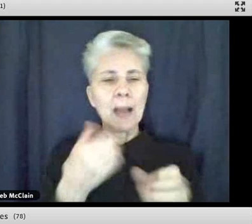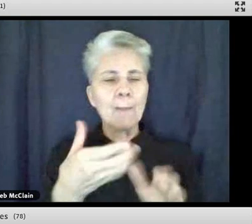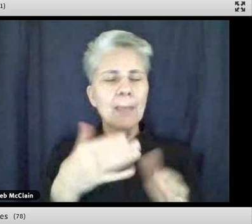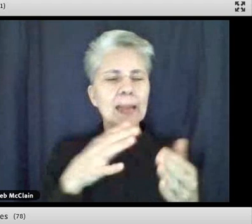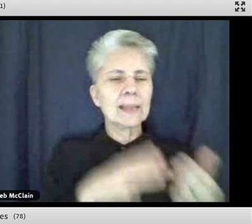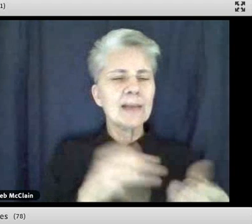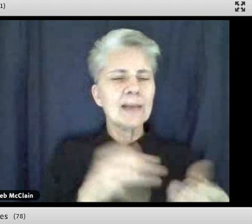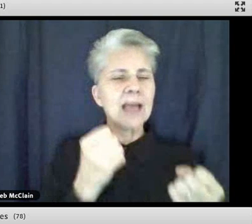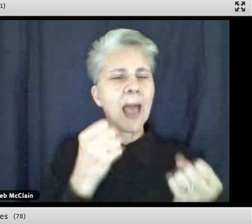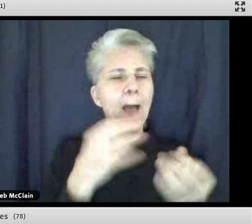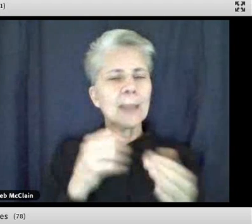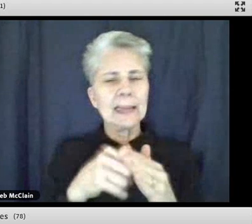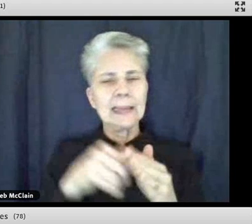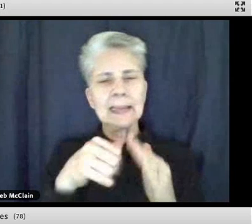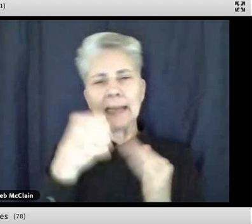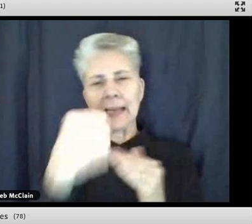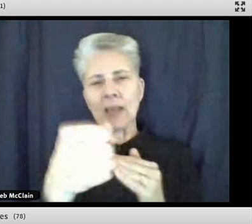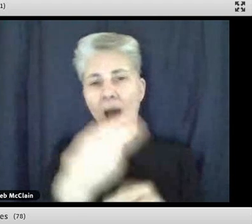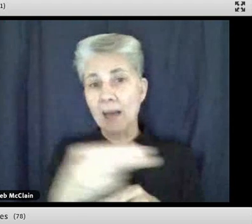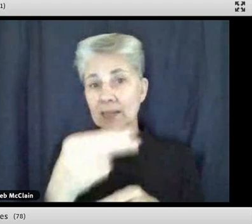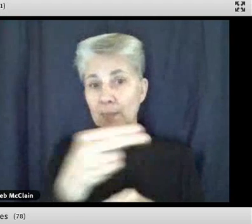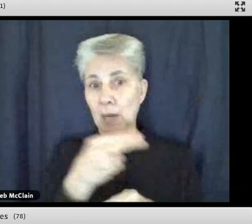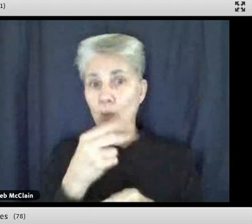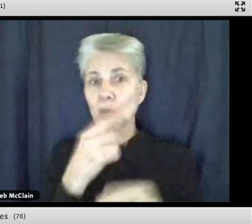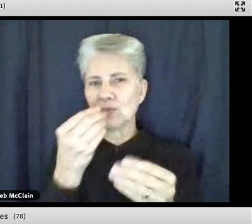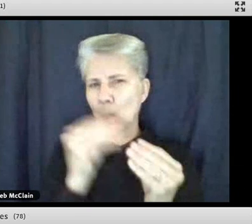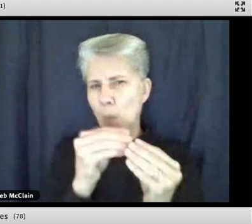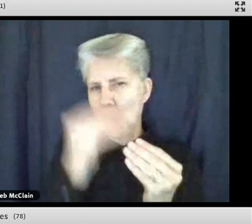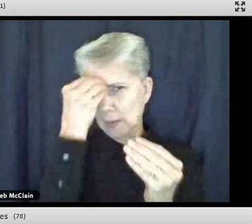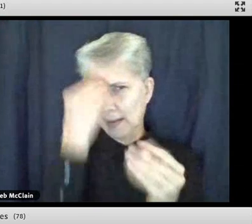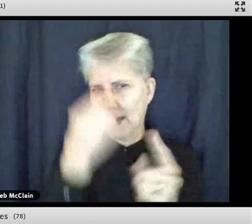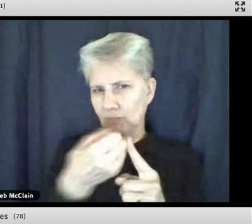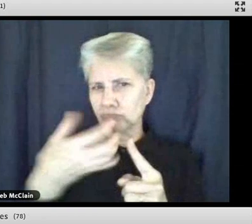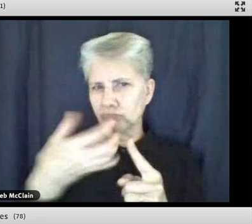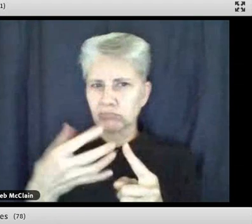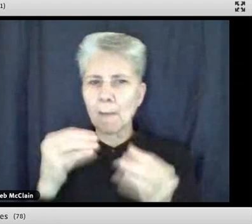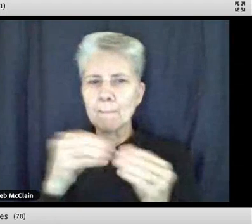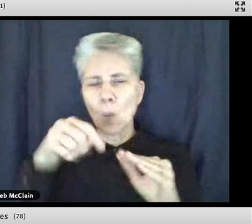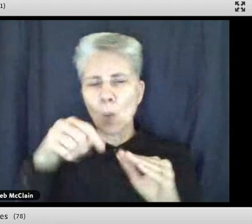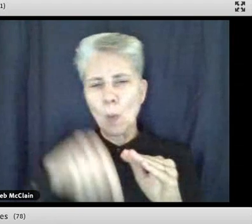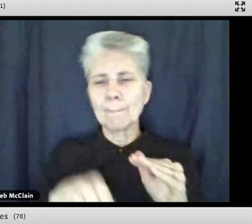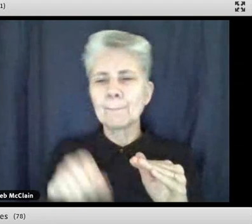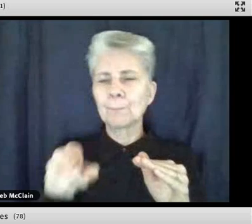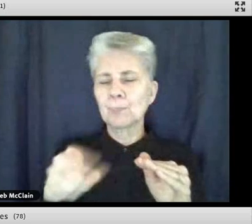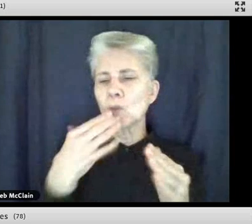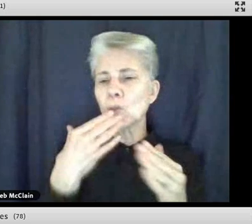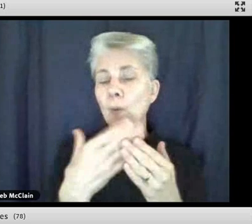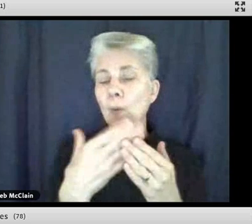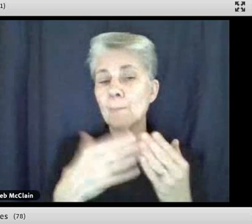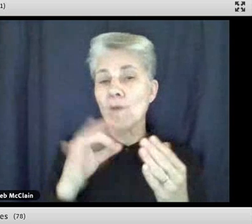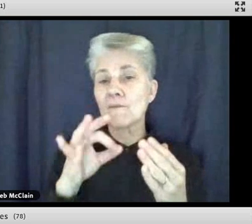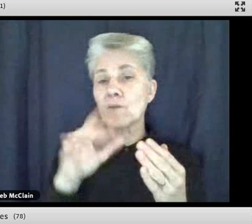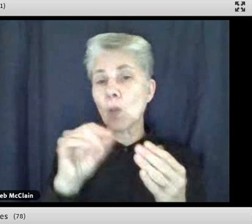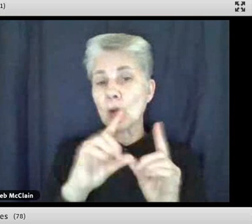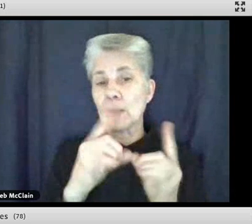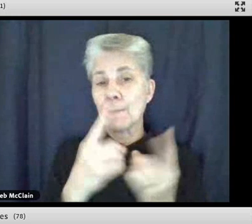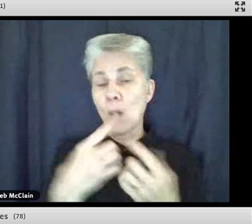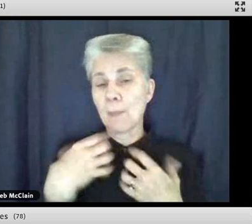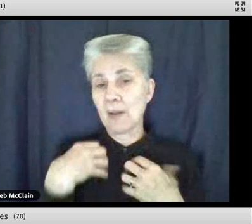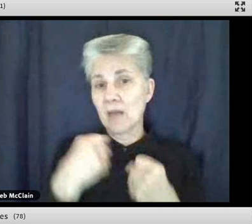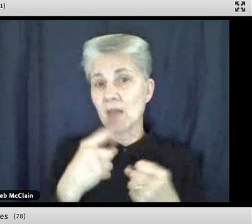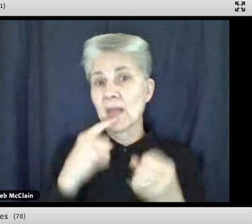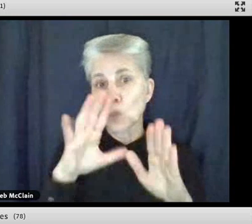gives you a little bit more data. Yeah, the Florida Department of Health itself has some great sites and information.